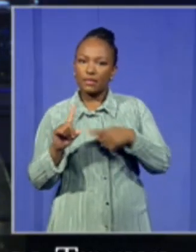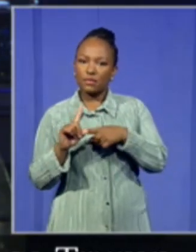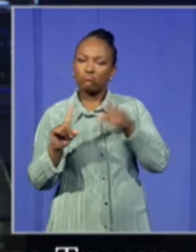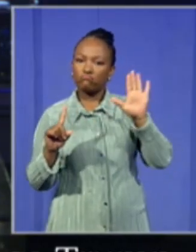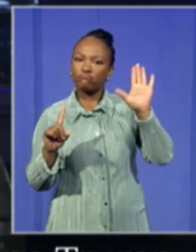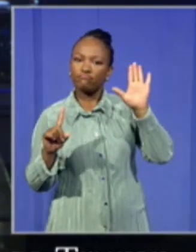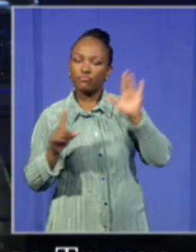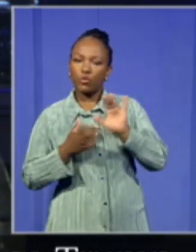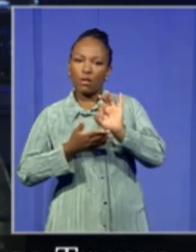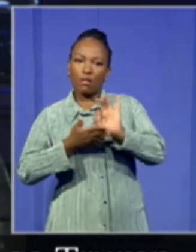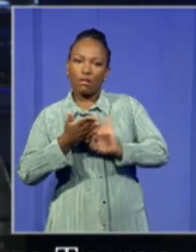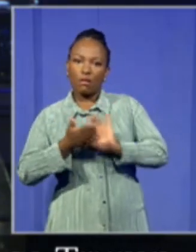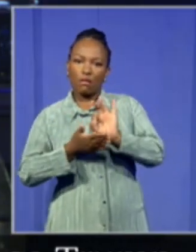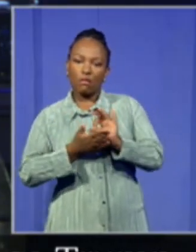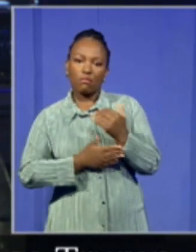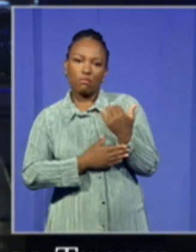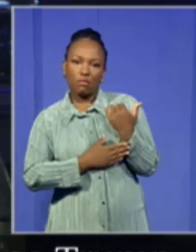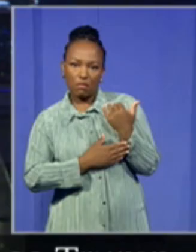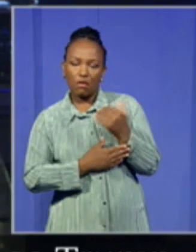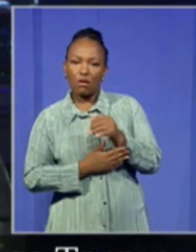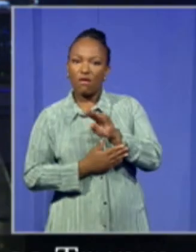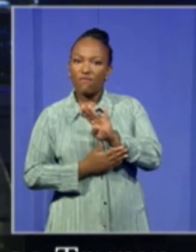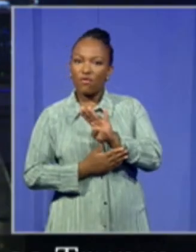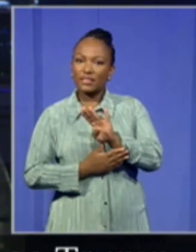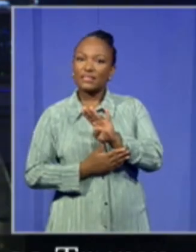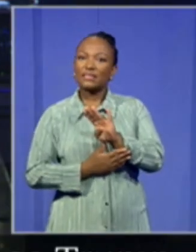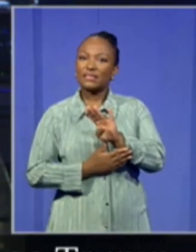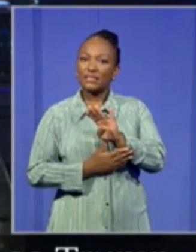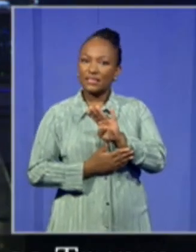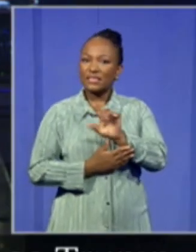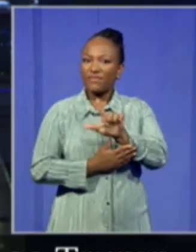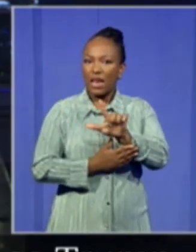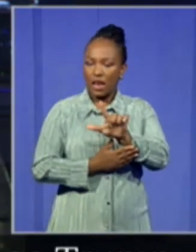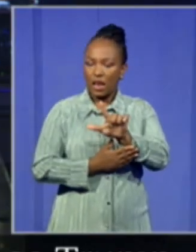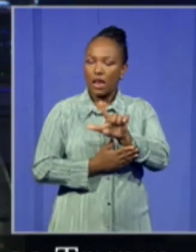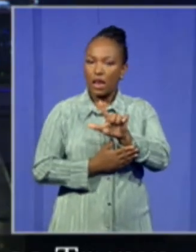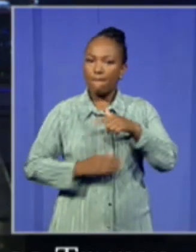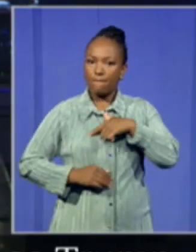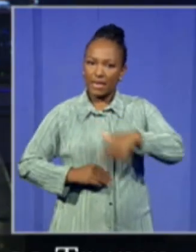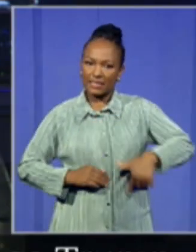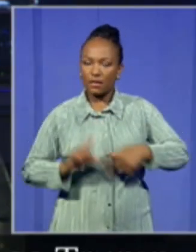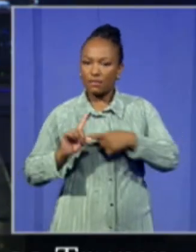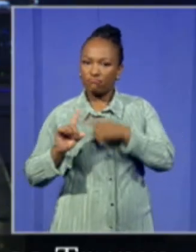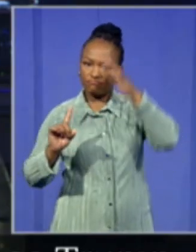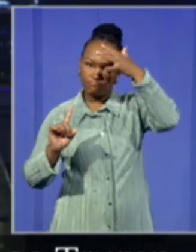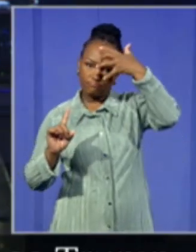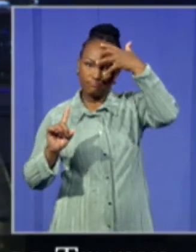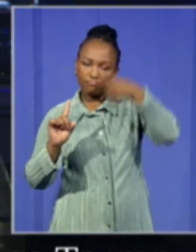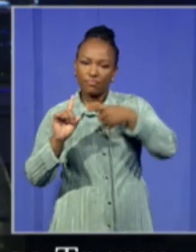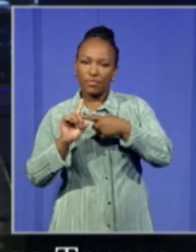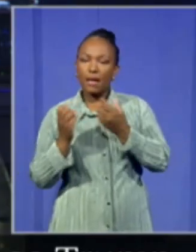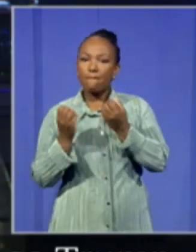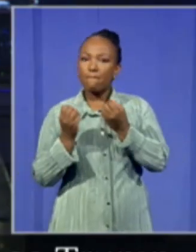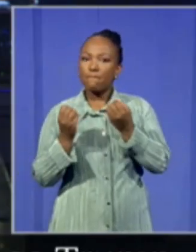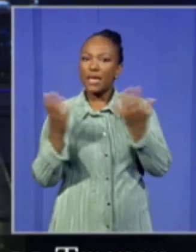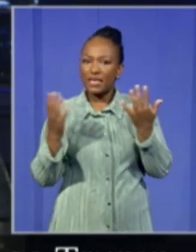tswang go tlhophiwa wa bo 47 wa naga eo Donald Trump. Batlhankela ba solofela baeng ba le dikete di le